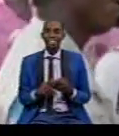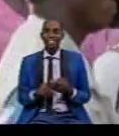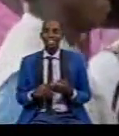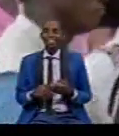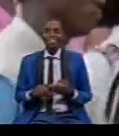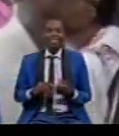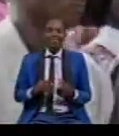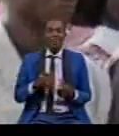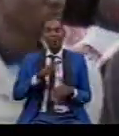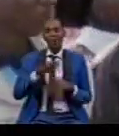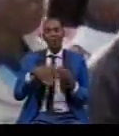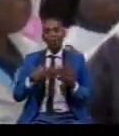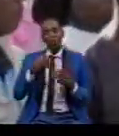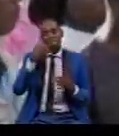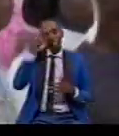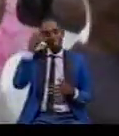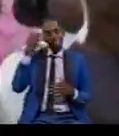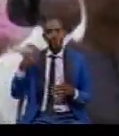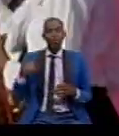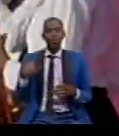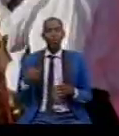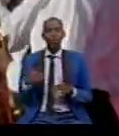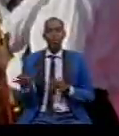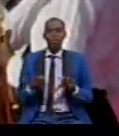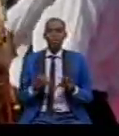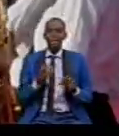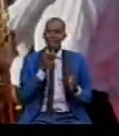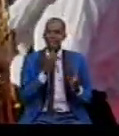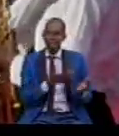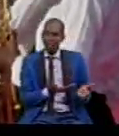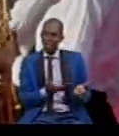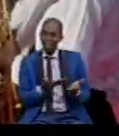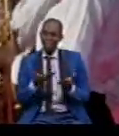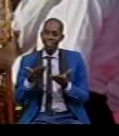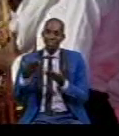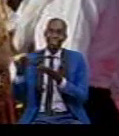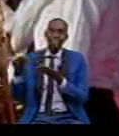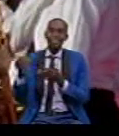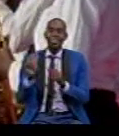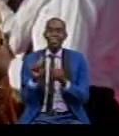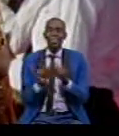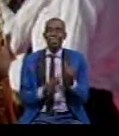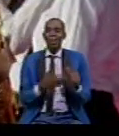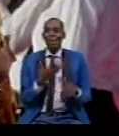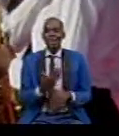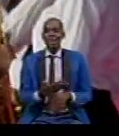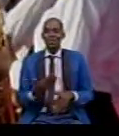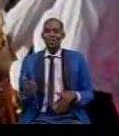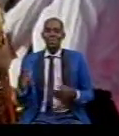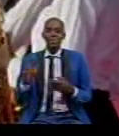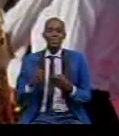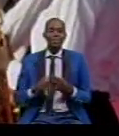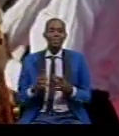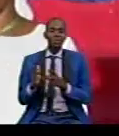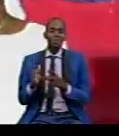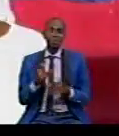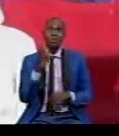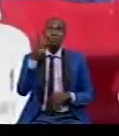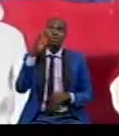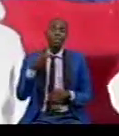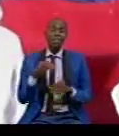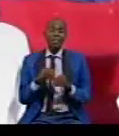mercy. Salvation comes by mercy. Healing comes with his mercy.